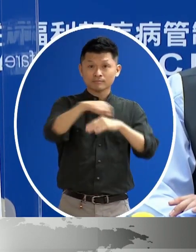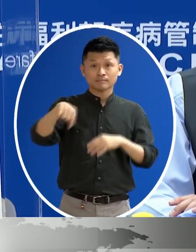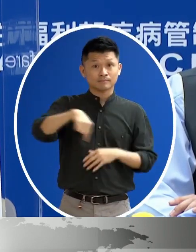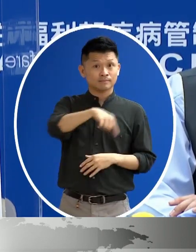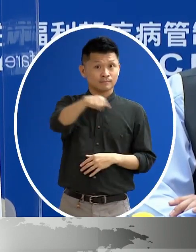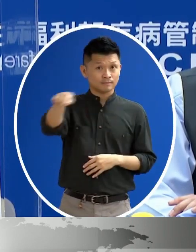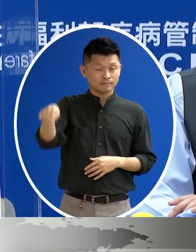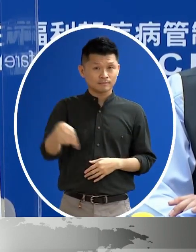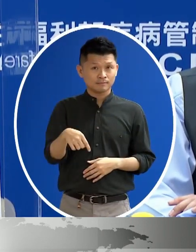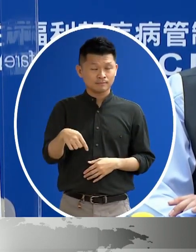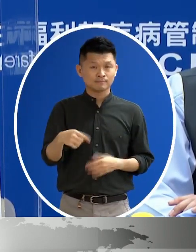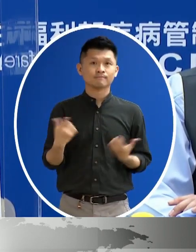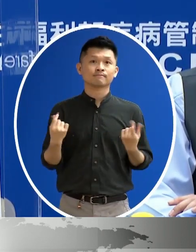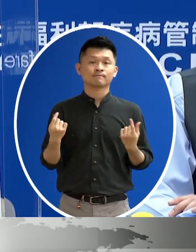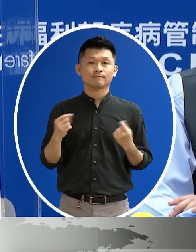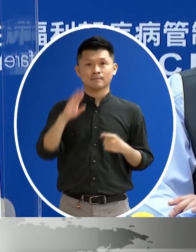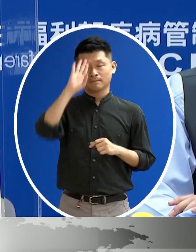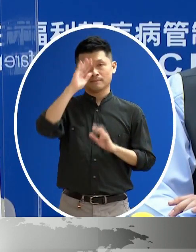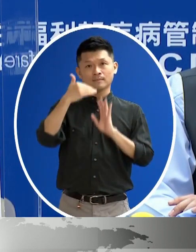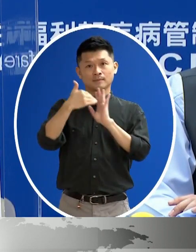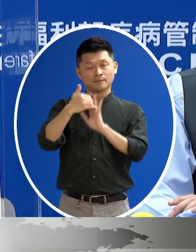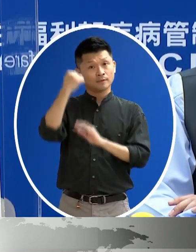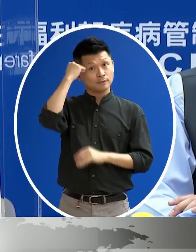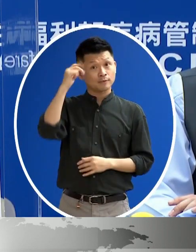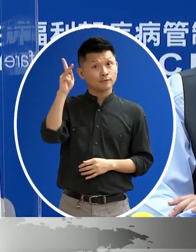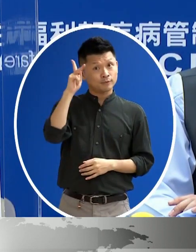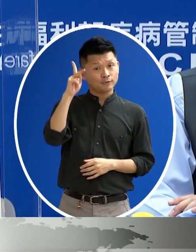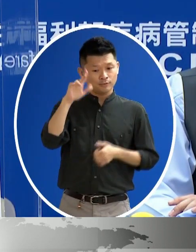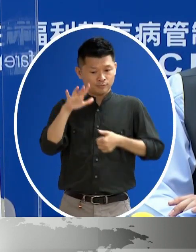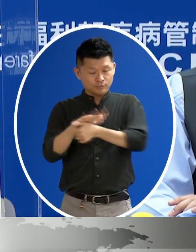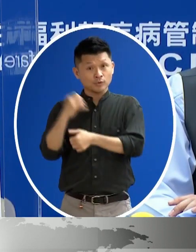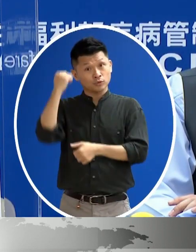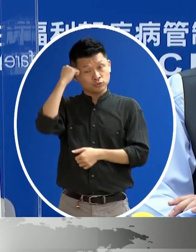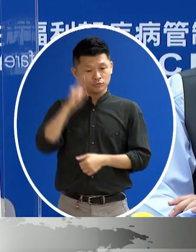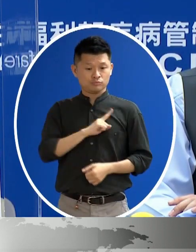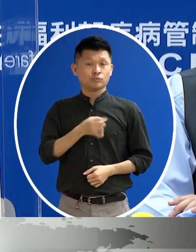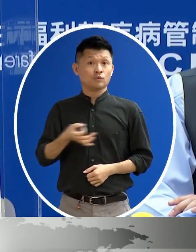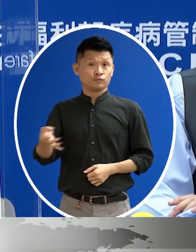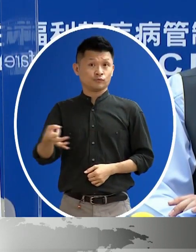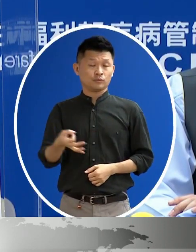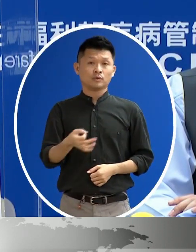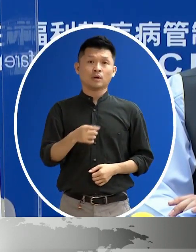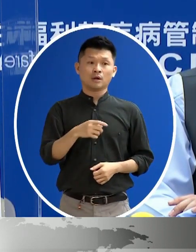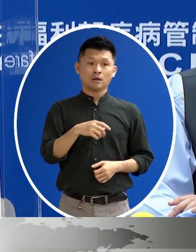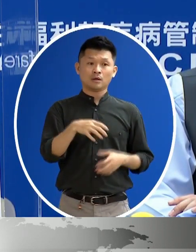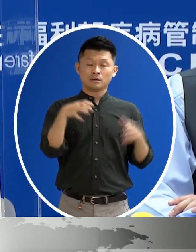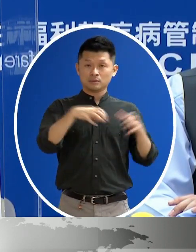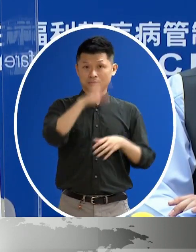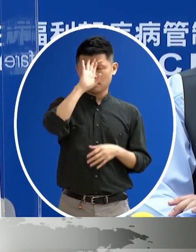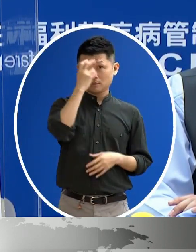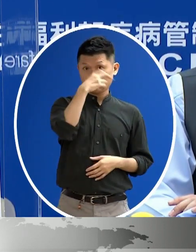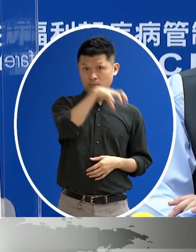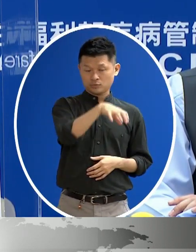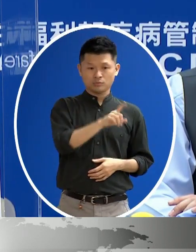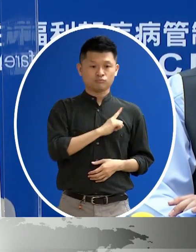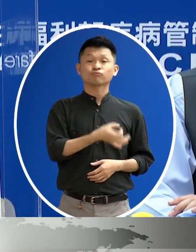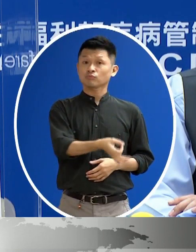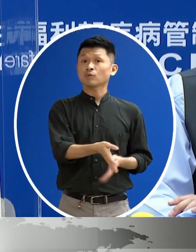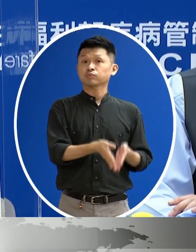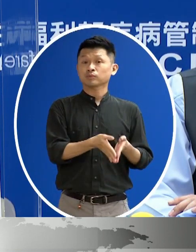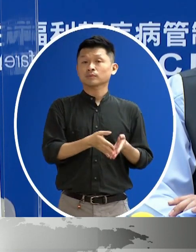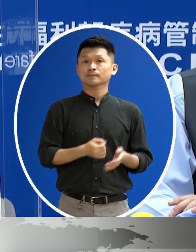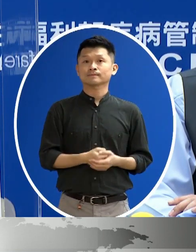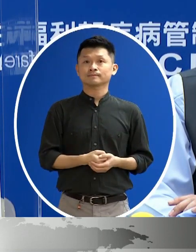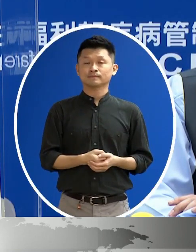Flight crew of Taiwanese airlines returning to Taiwan from key high-risk countries will have to undergo 14 days of quarantine and get a PCR